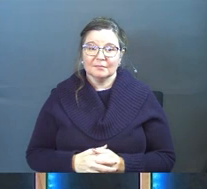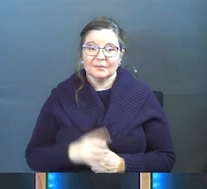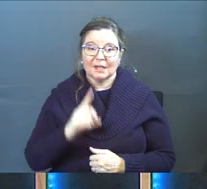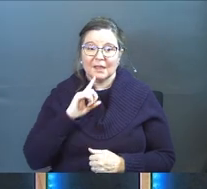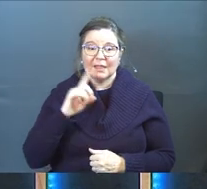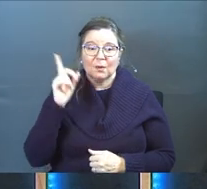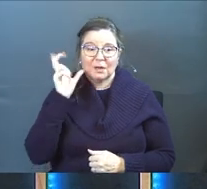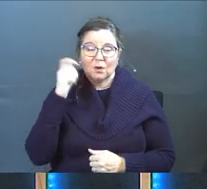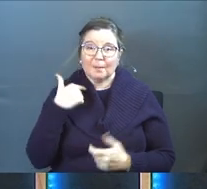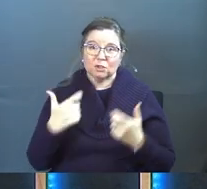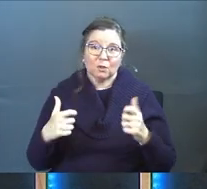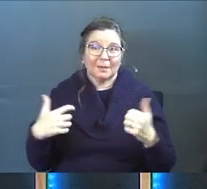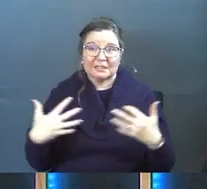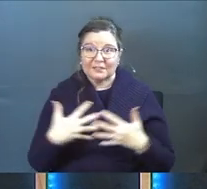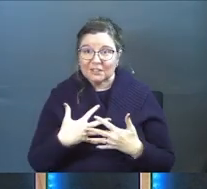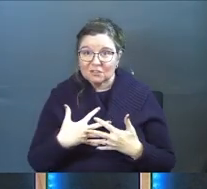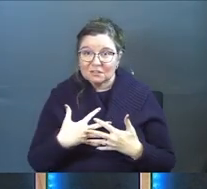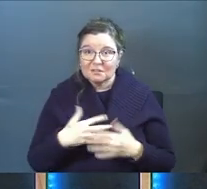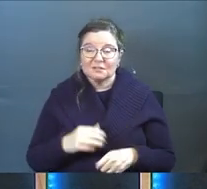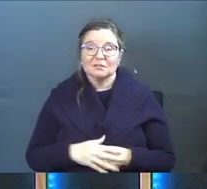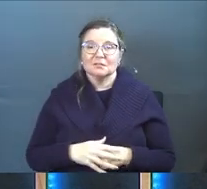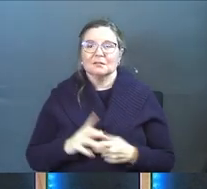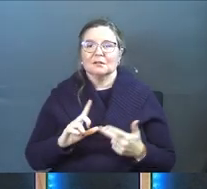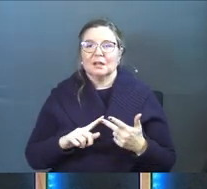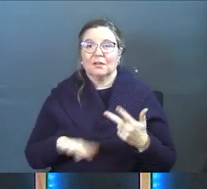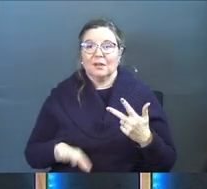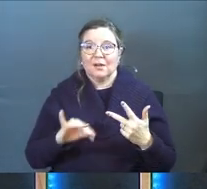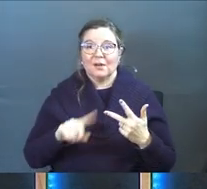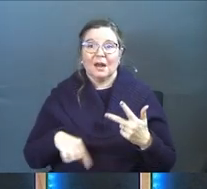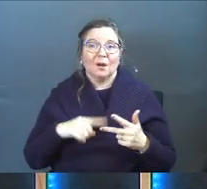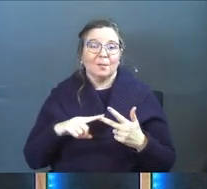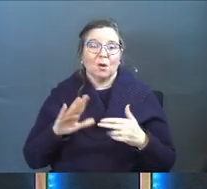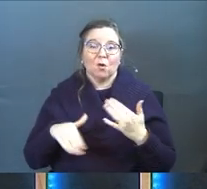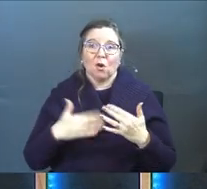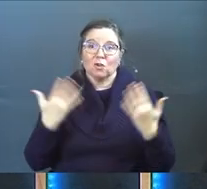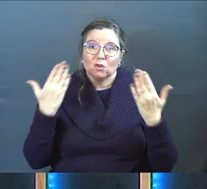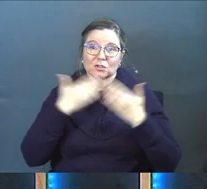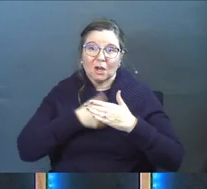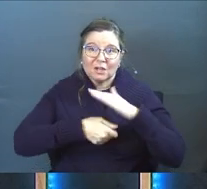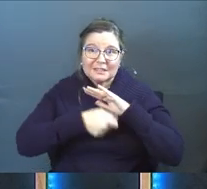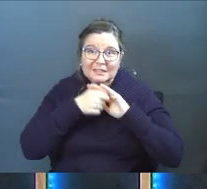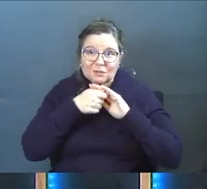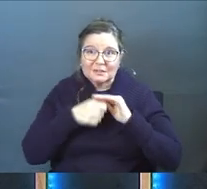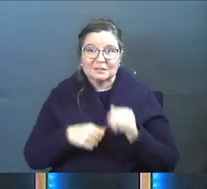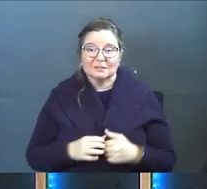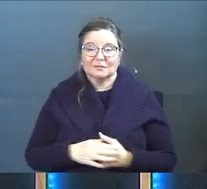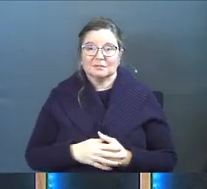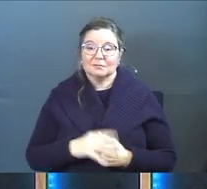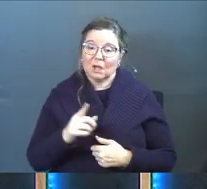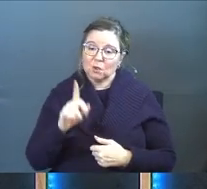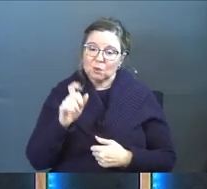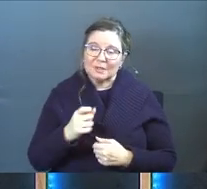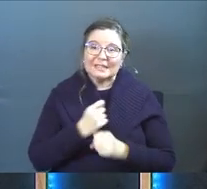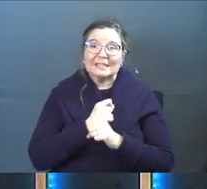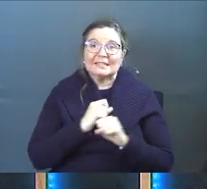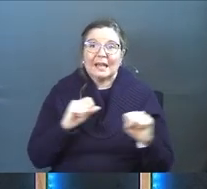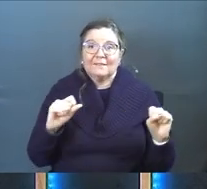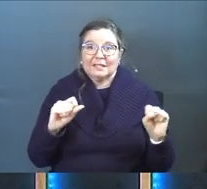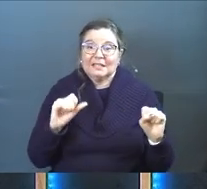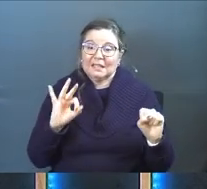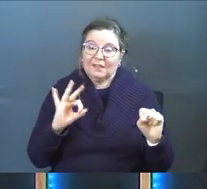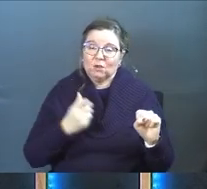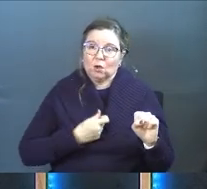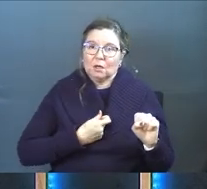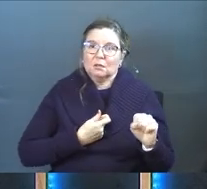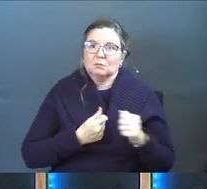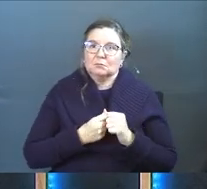And they're going to hear about your biggest fears. And they're going to find out about all your dark secrets. And you need safety if you're